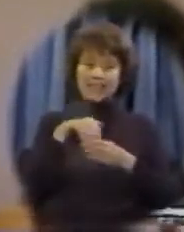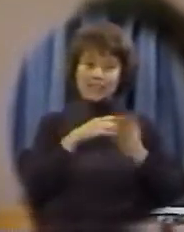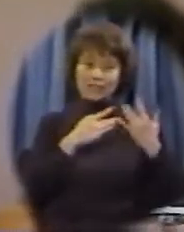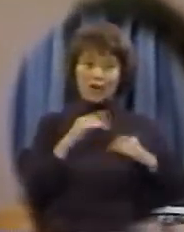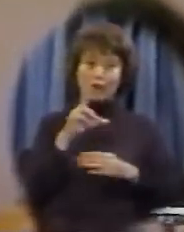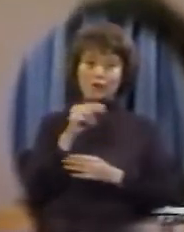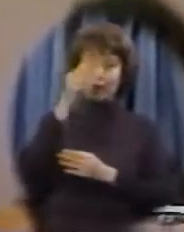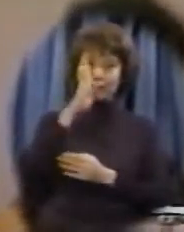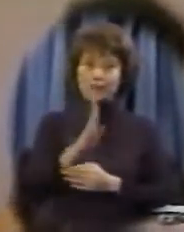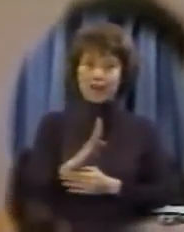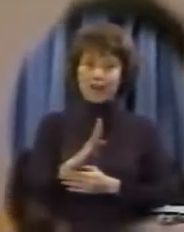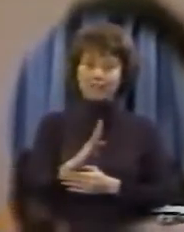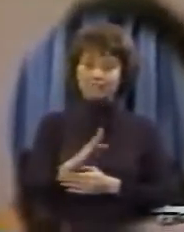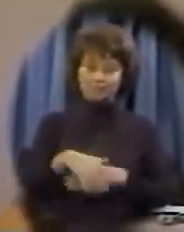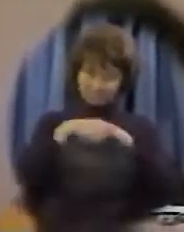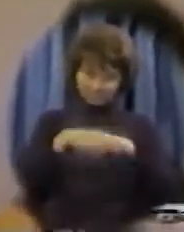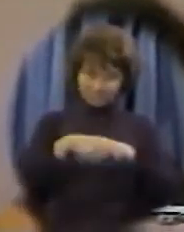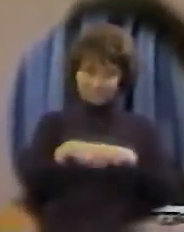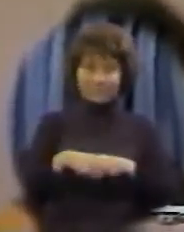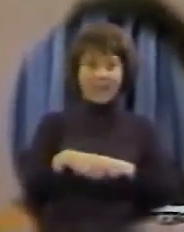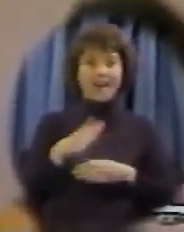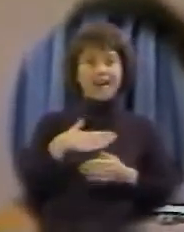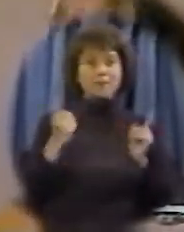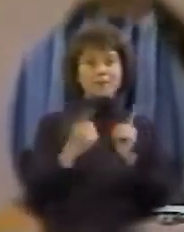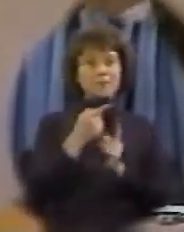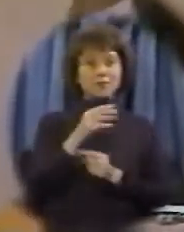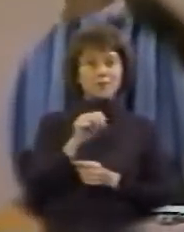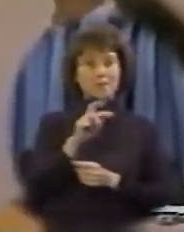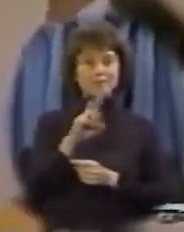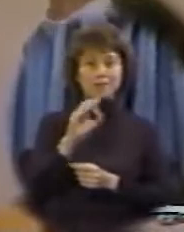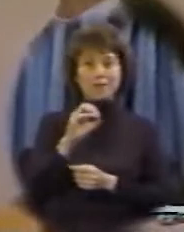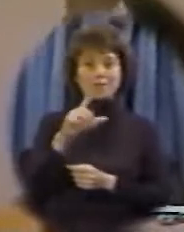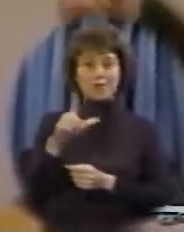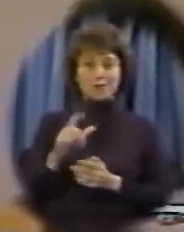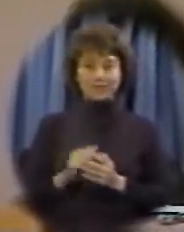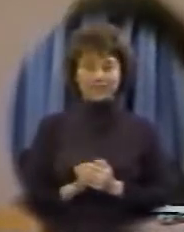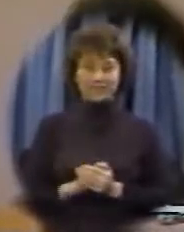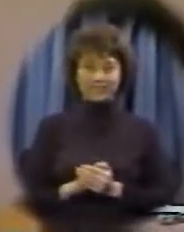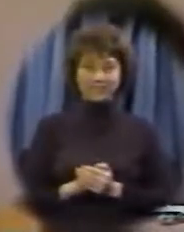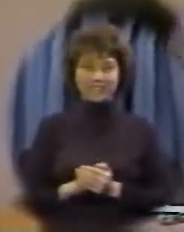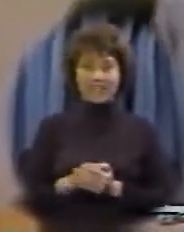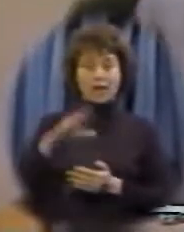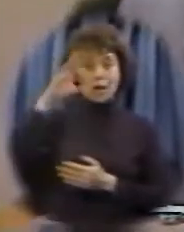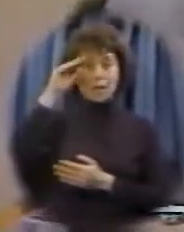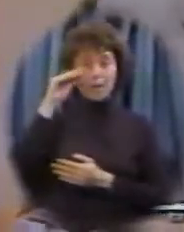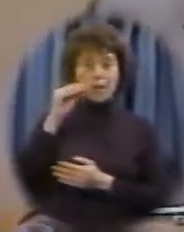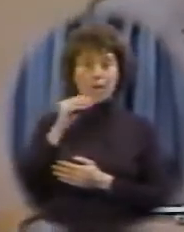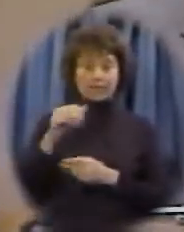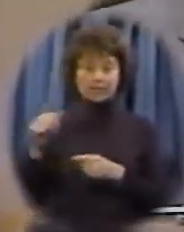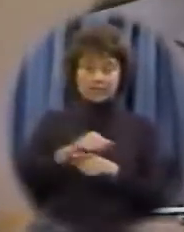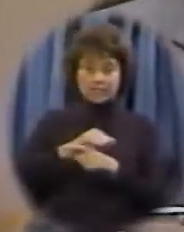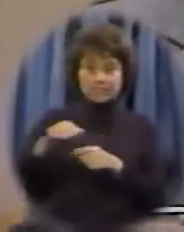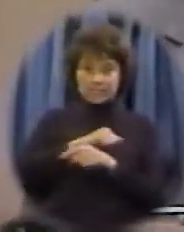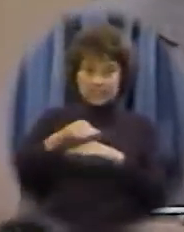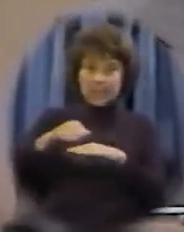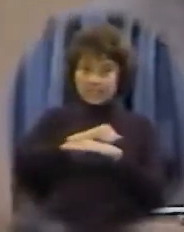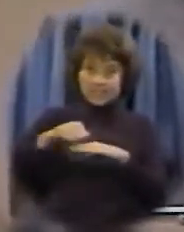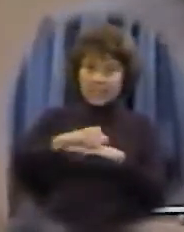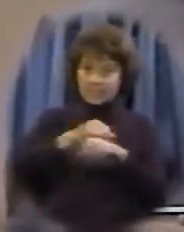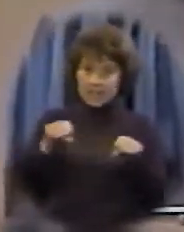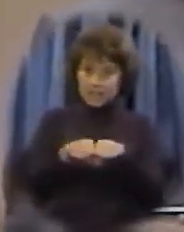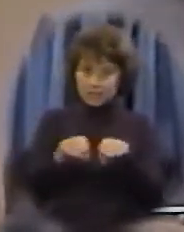It's like a little boy shining a fella's shoes down in Georgia, and he kept saying, there is no God. And the little boy looked up and said, Mr., the Bible say that